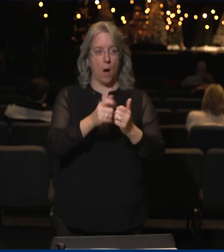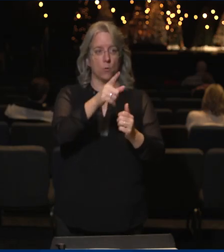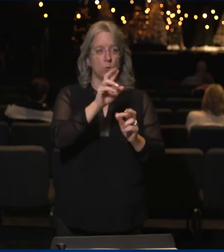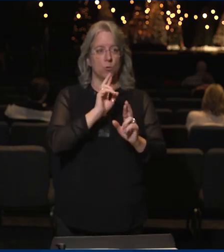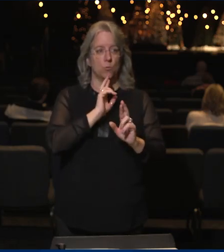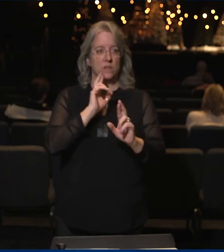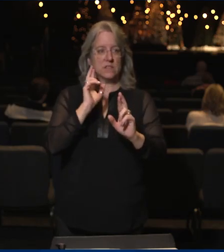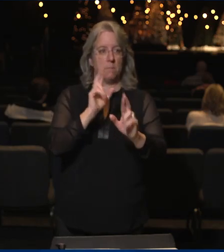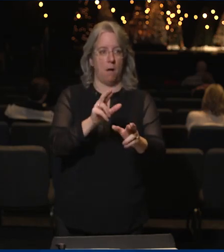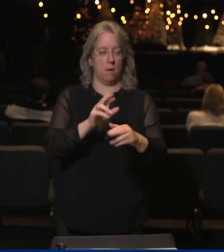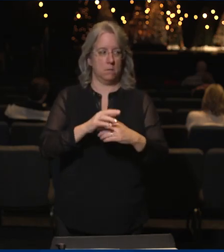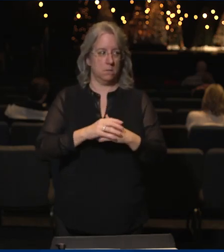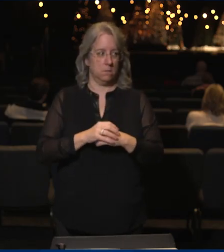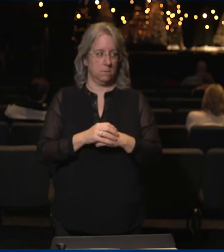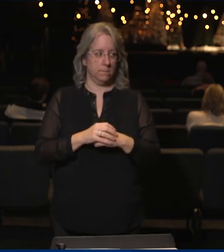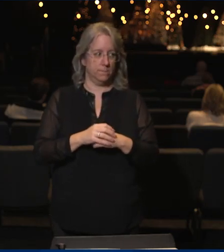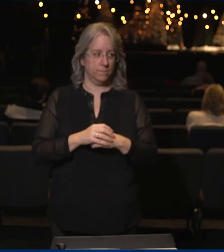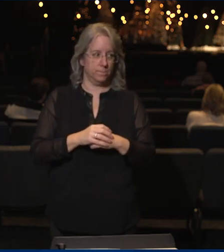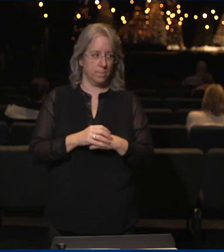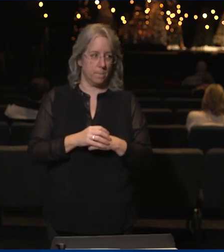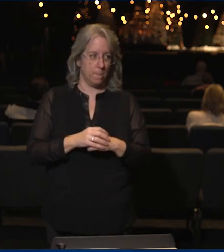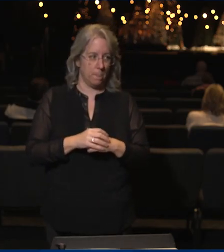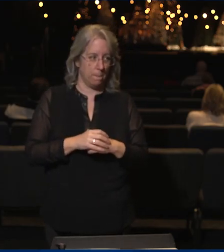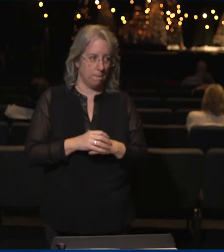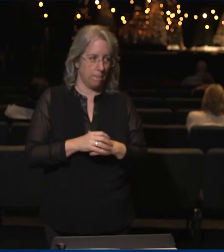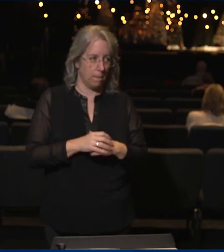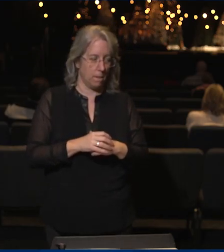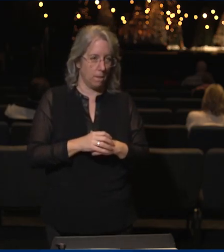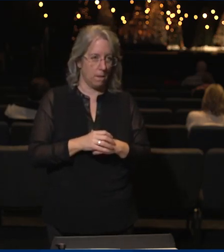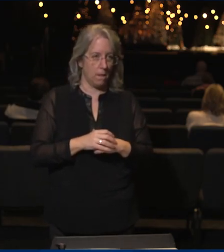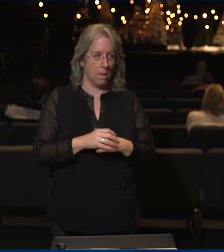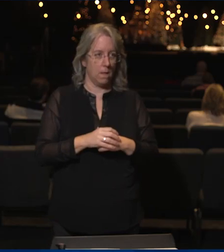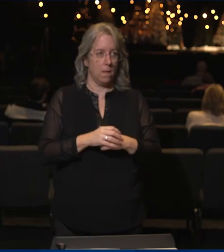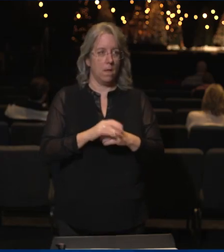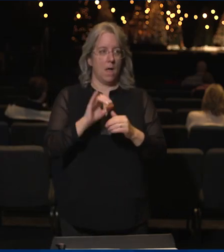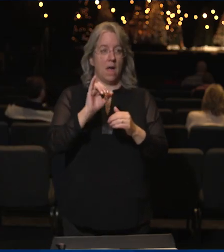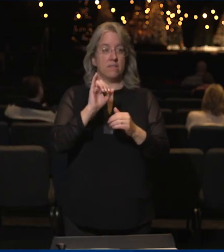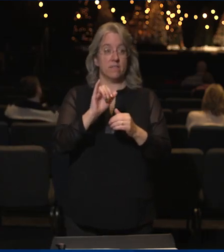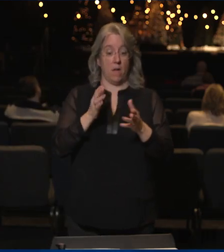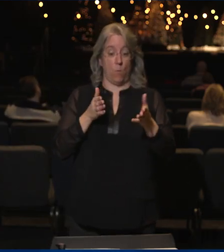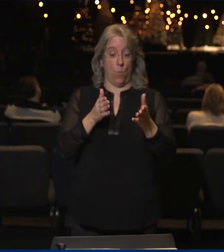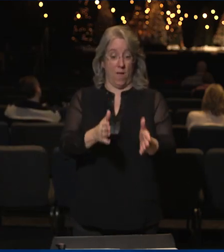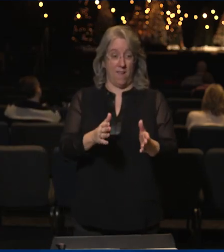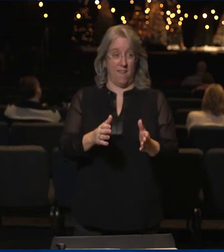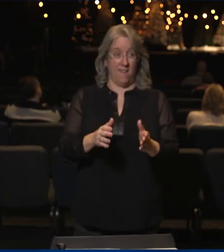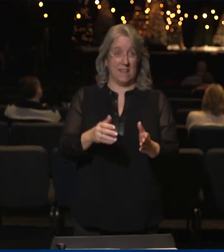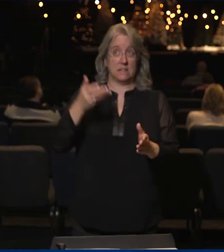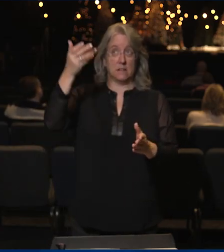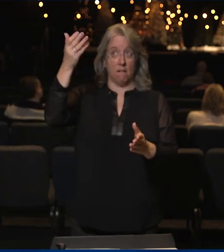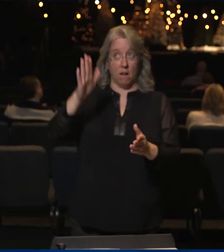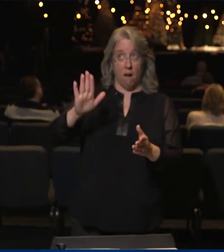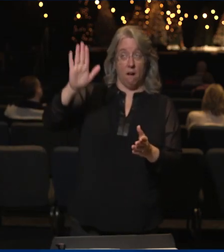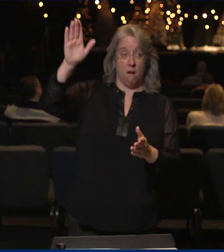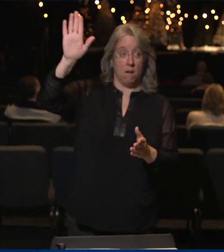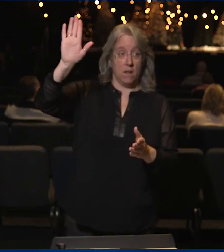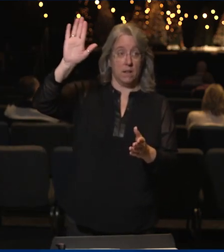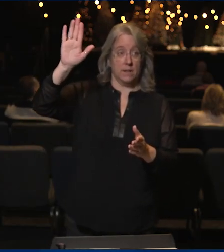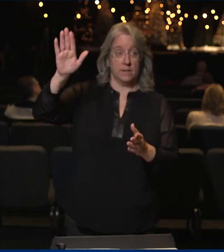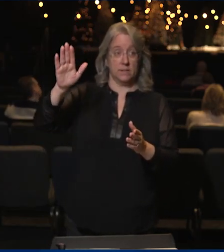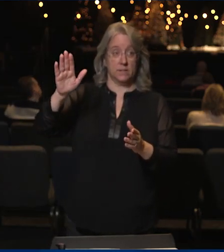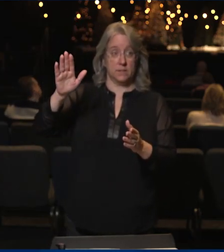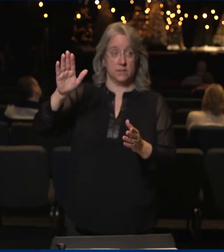in a way that is formed by the presence and the likeness of Jesus Christ, not your own